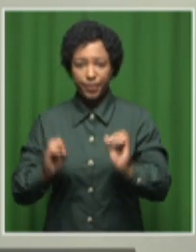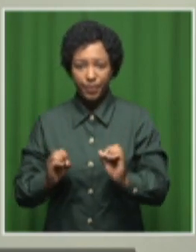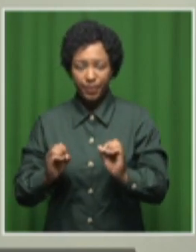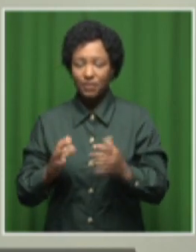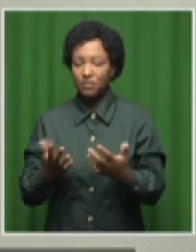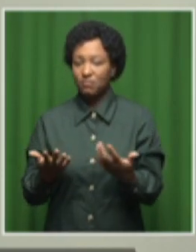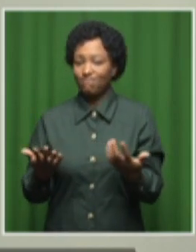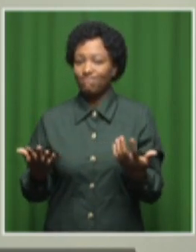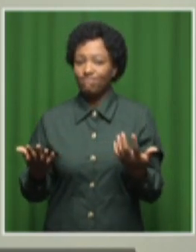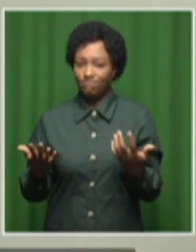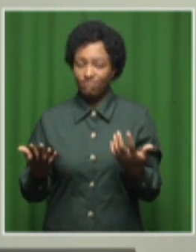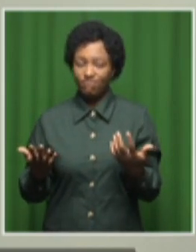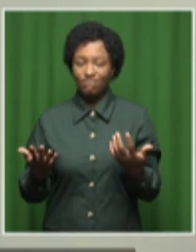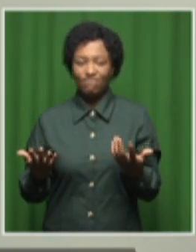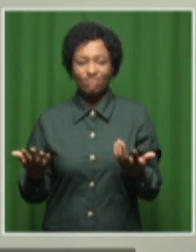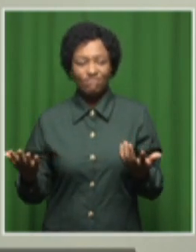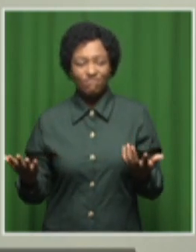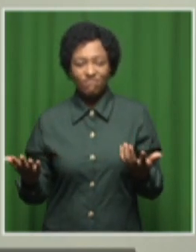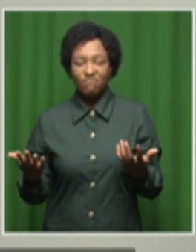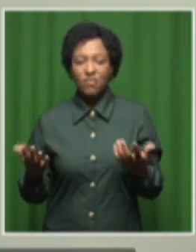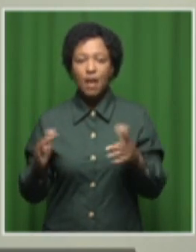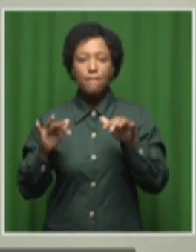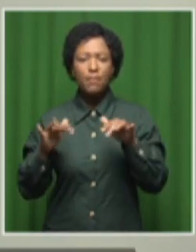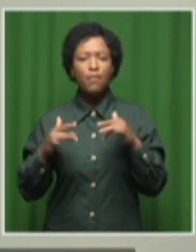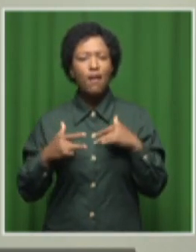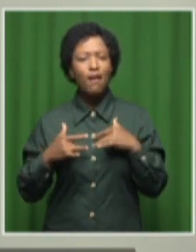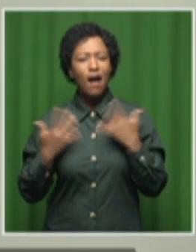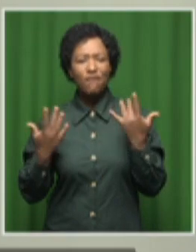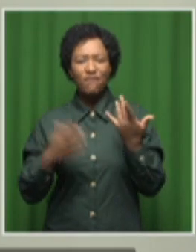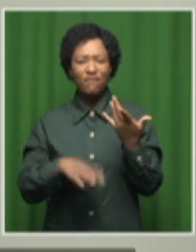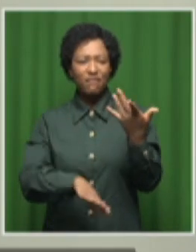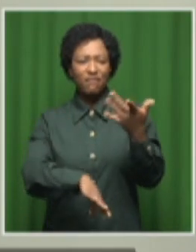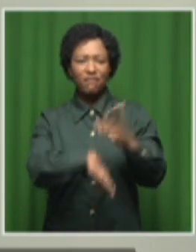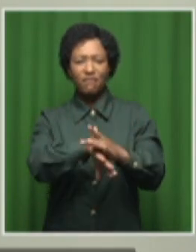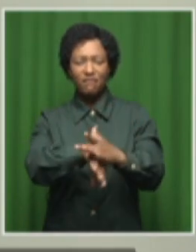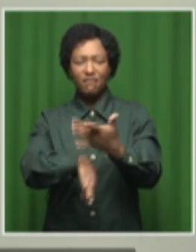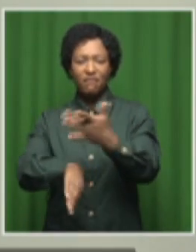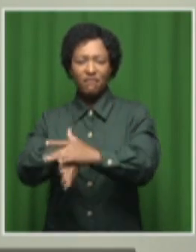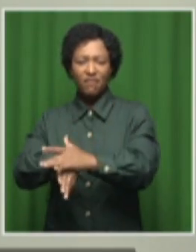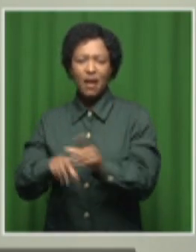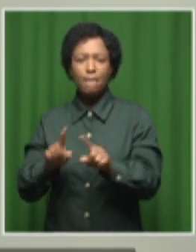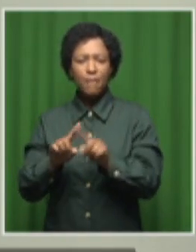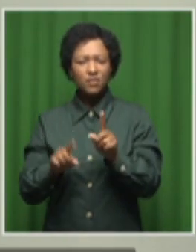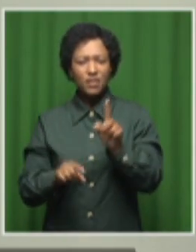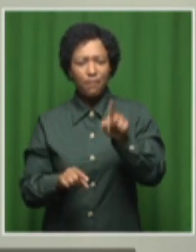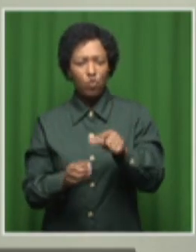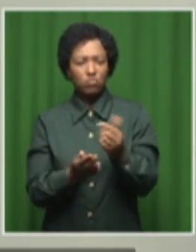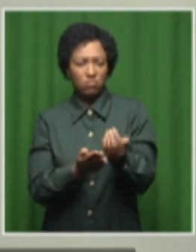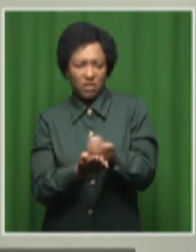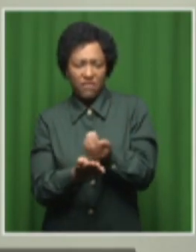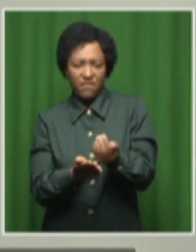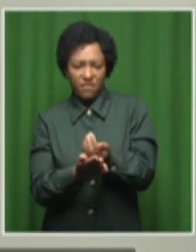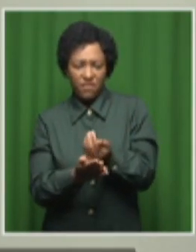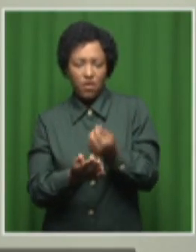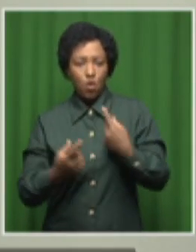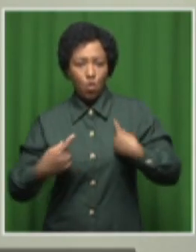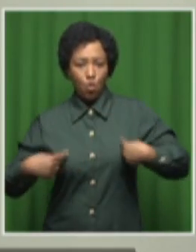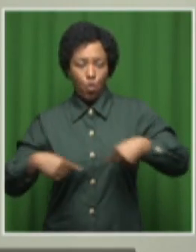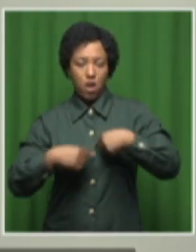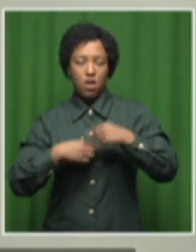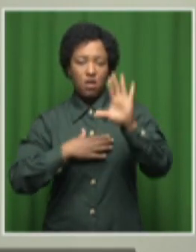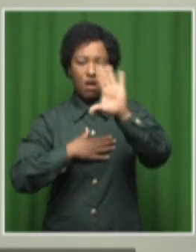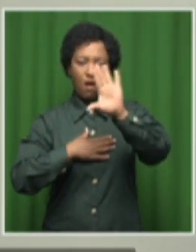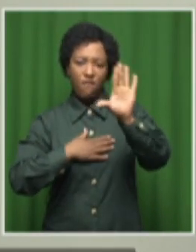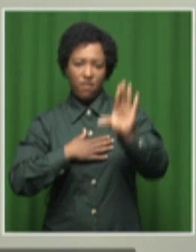countermeasures, and unnecessary lives and livelihoods were lost at that time. And I think as Africans, we all said, led by